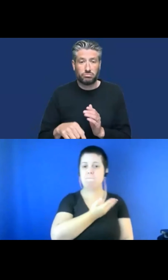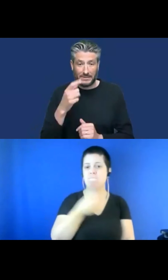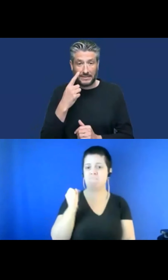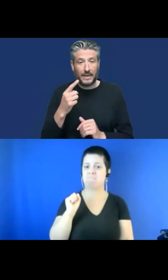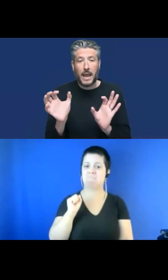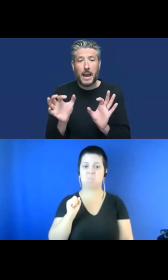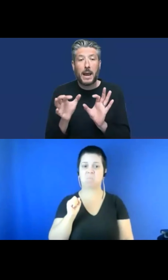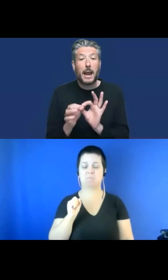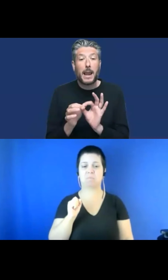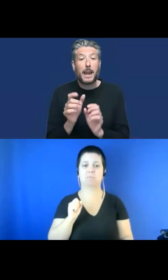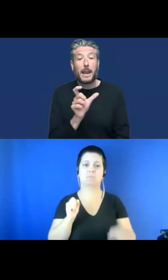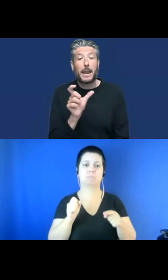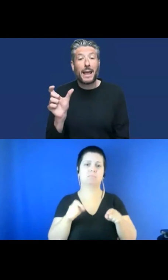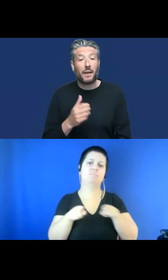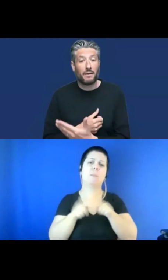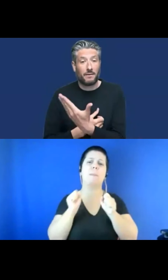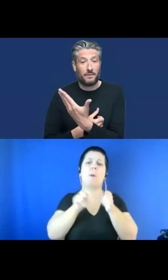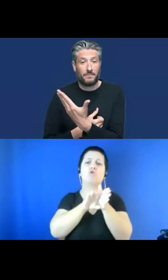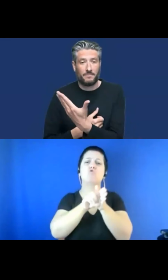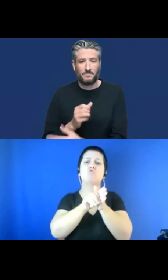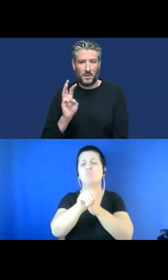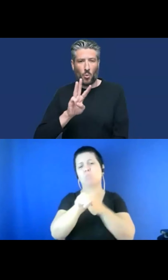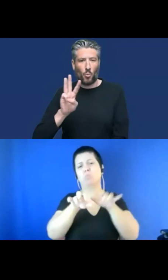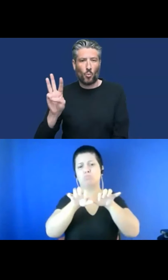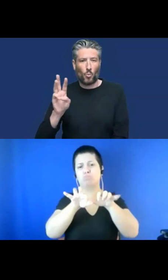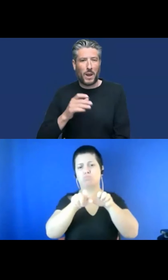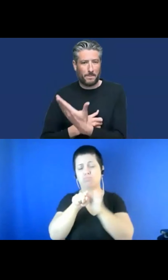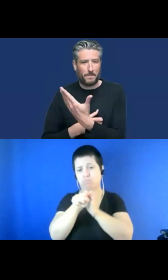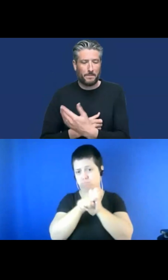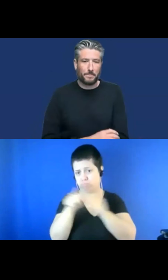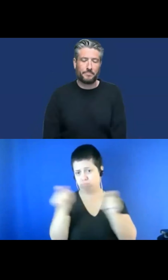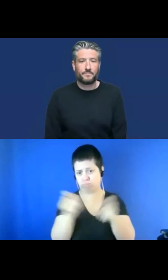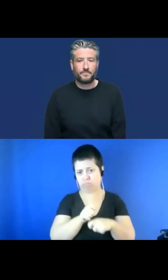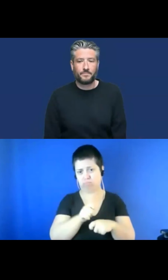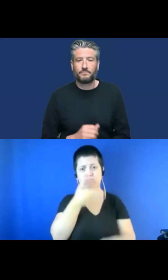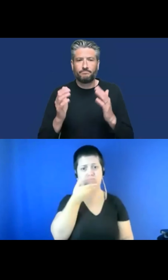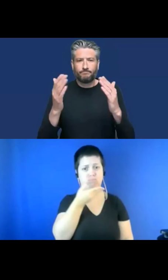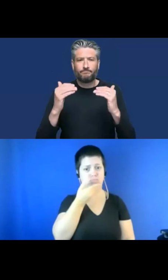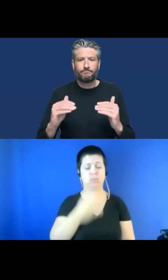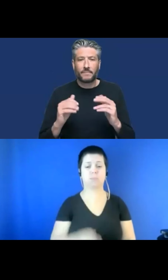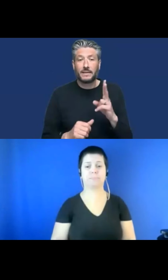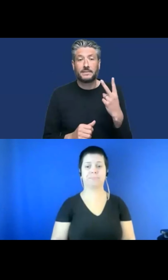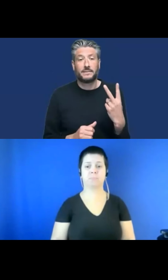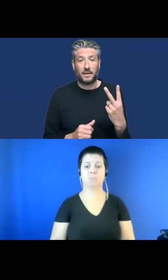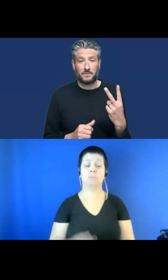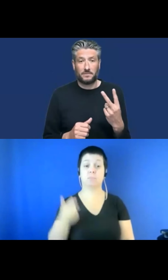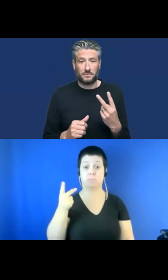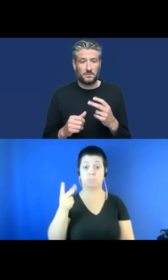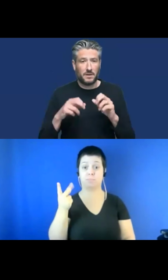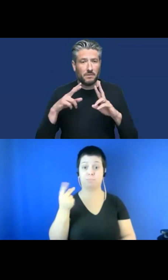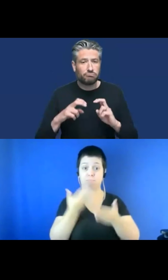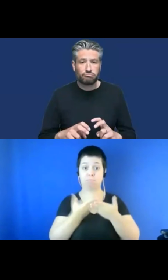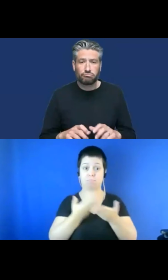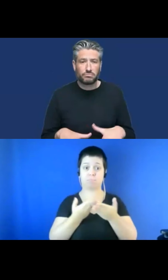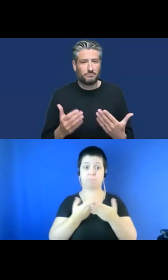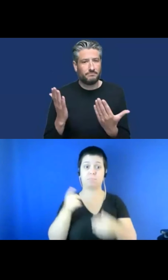can also find this directly on the web. The second study I want to talk about is led by Atul Jazwa,